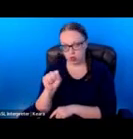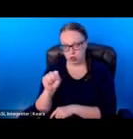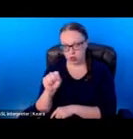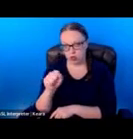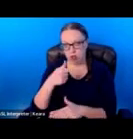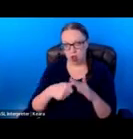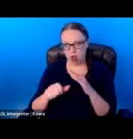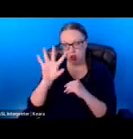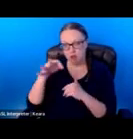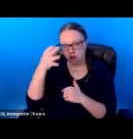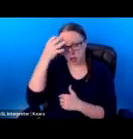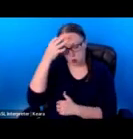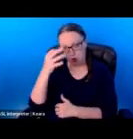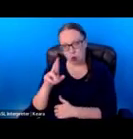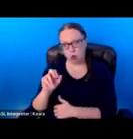RUCA categories.